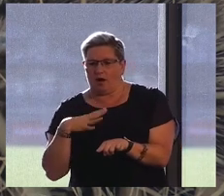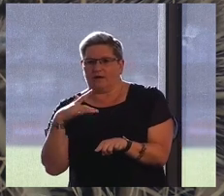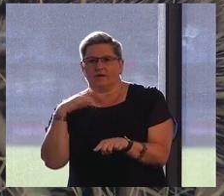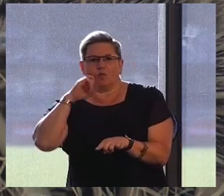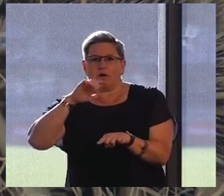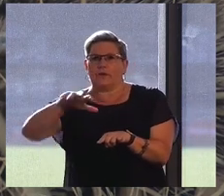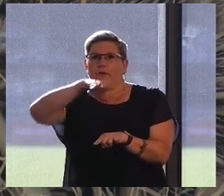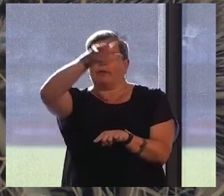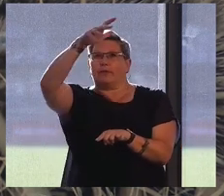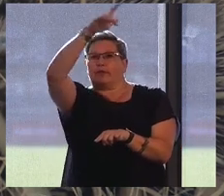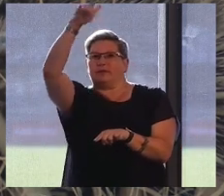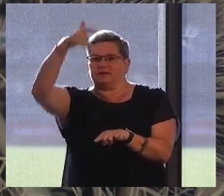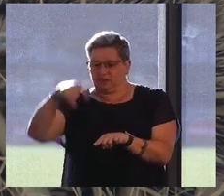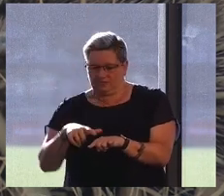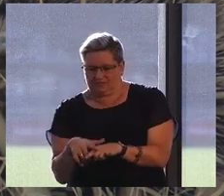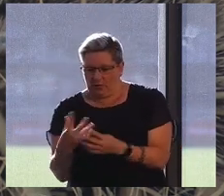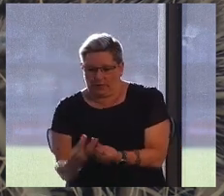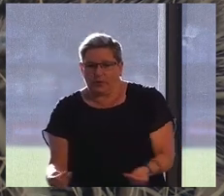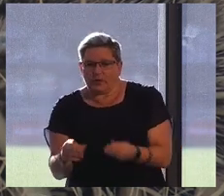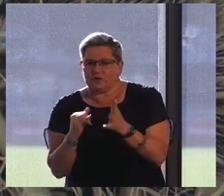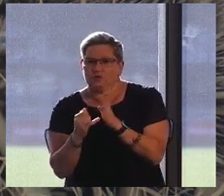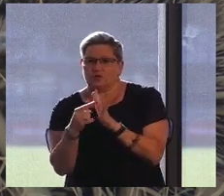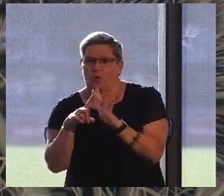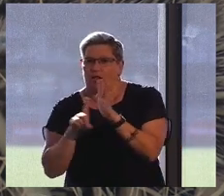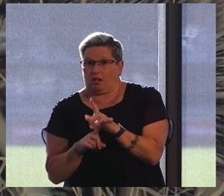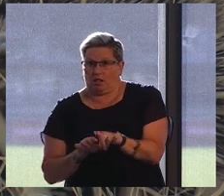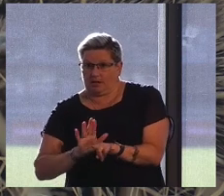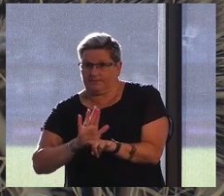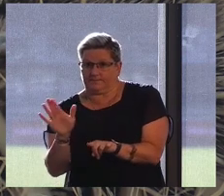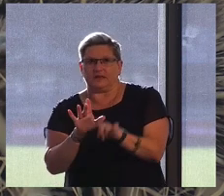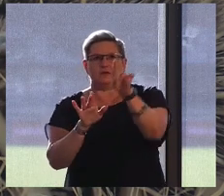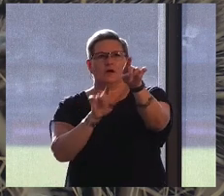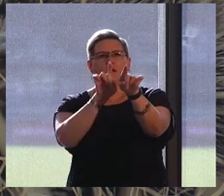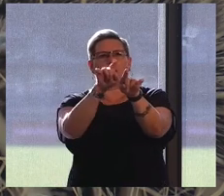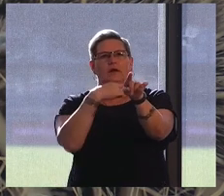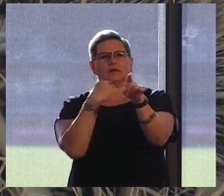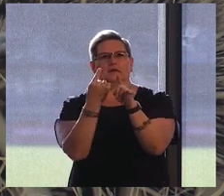all came down at once. And she was talking about something that meant something to me,